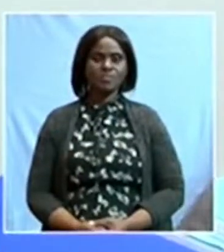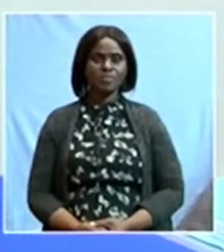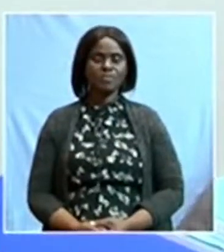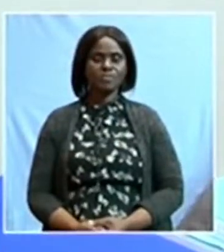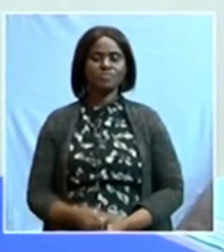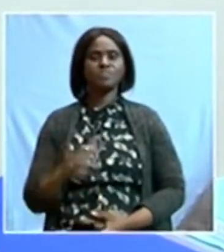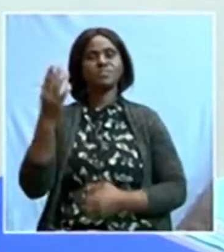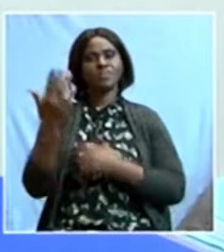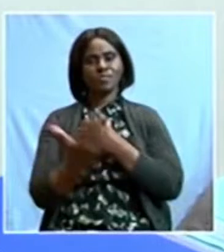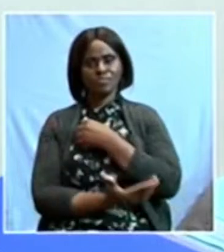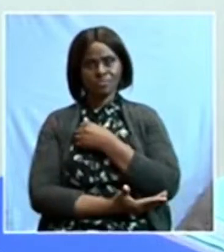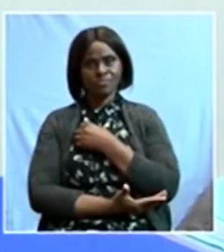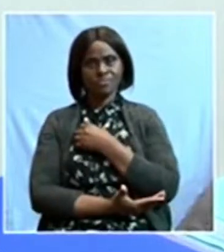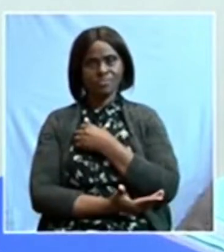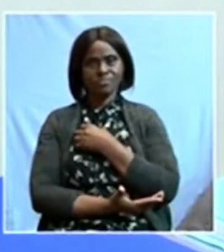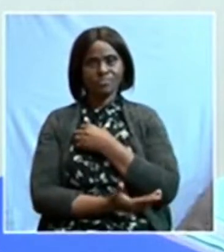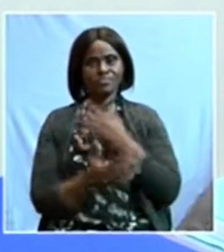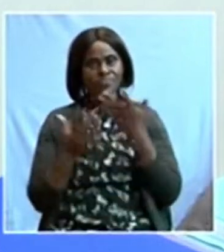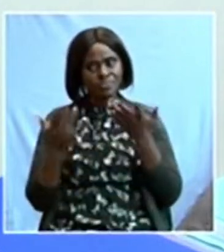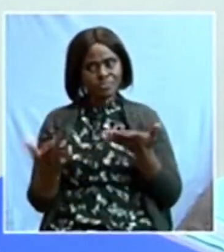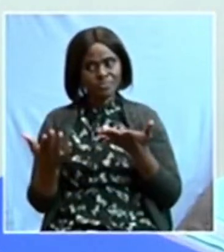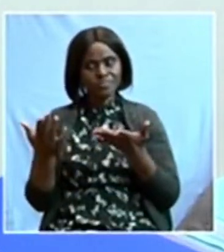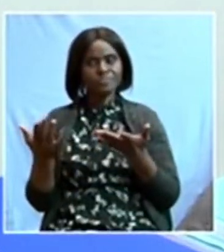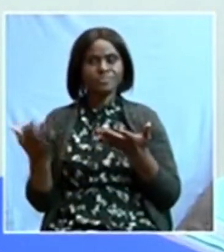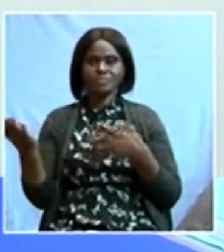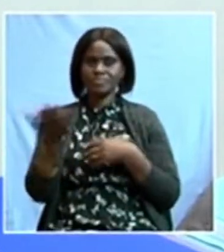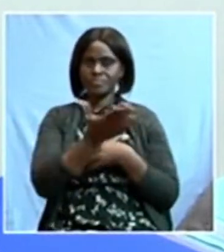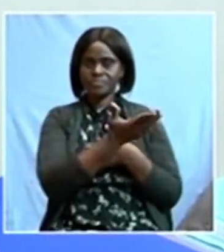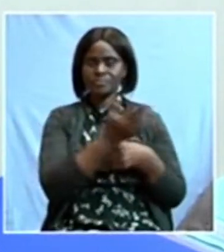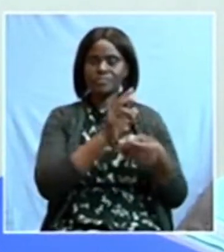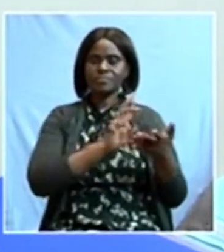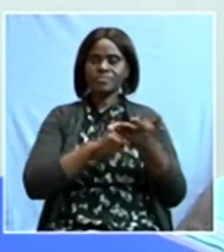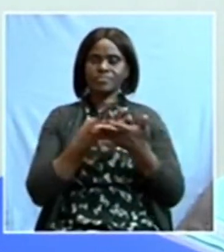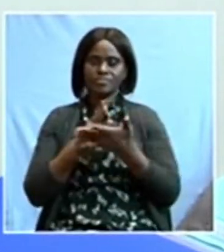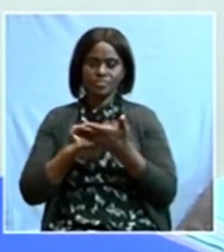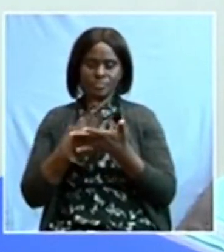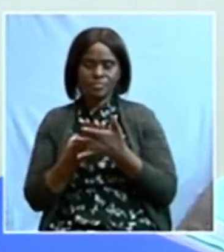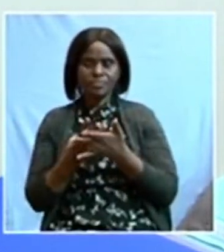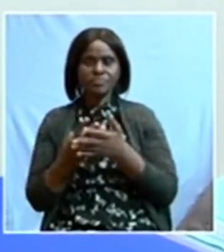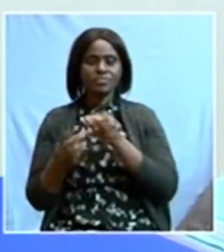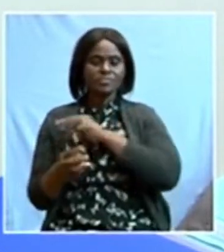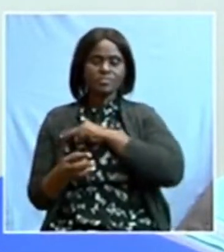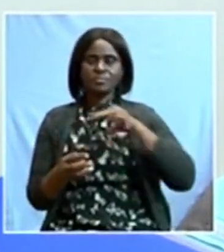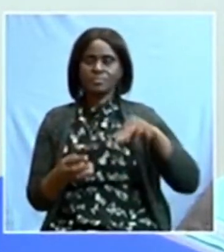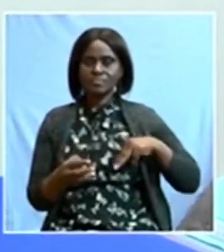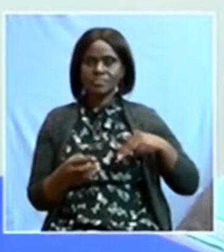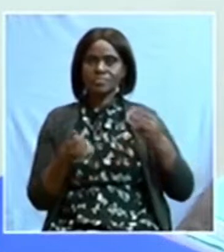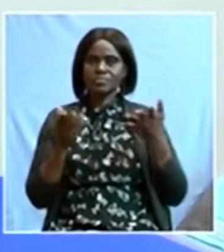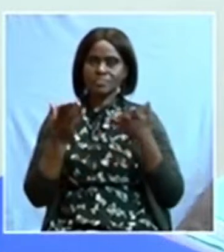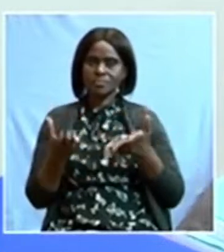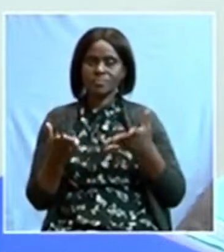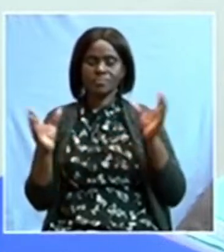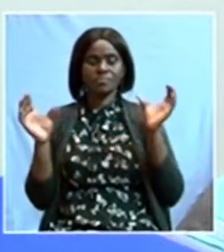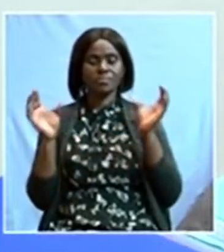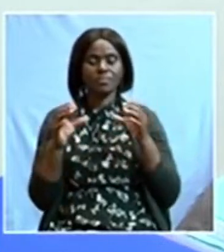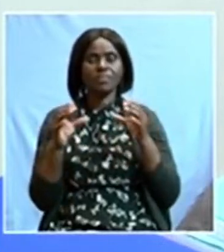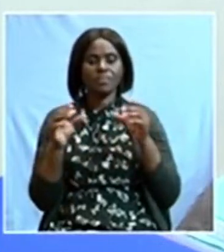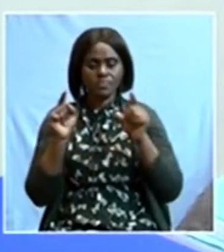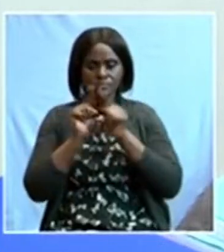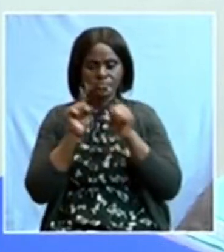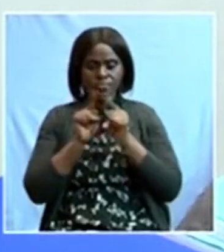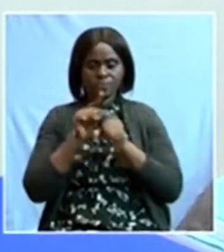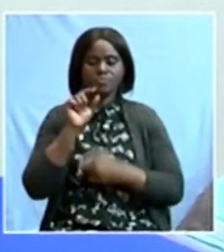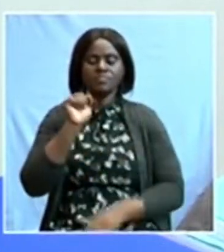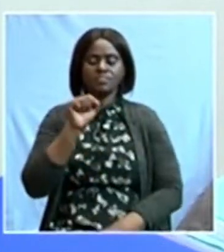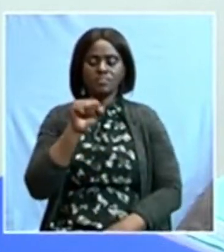to welcome you on behalf of our permanent witness, the honorable members of the committee, and